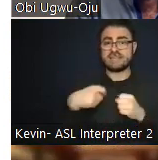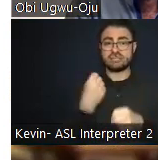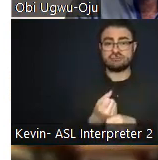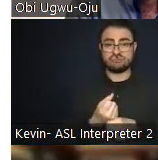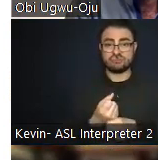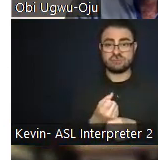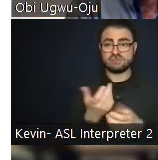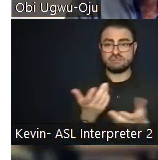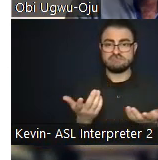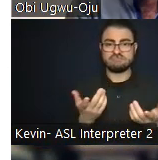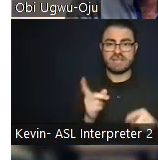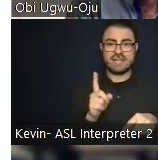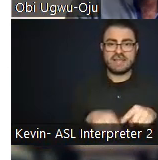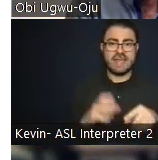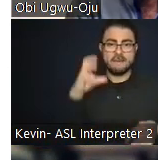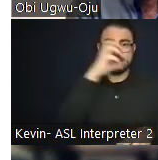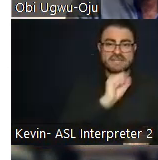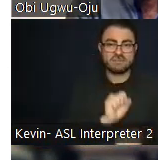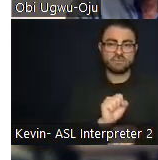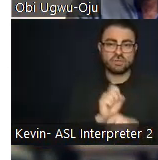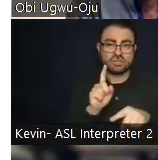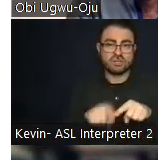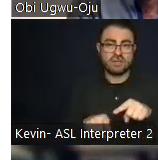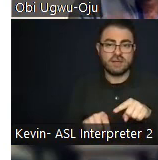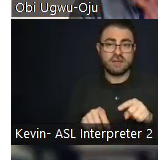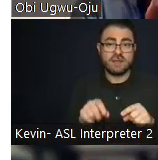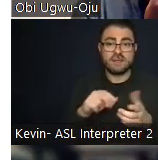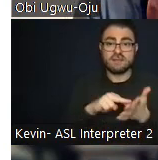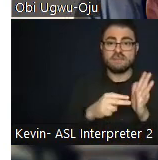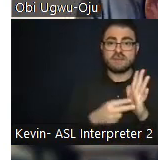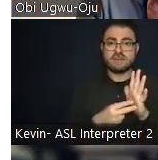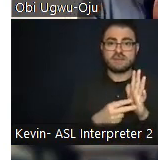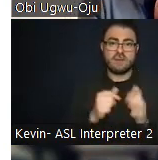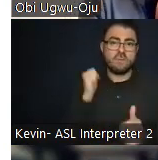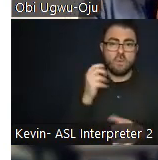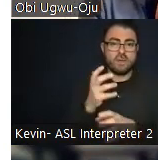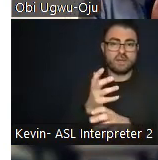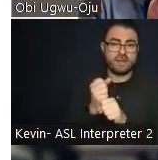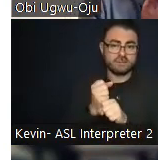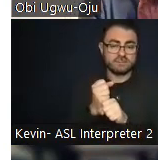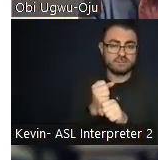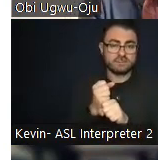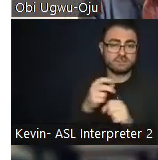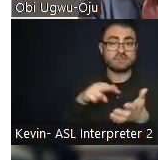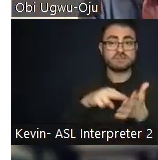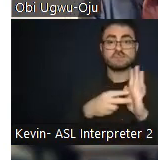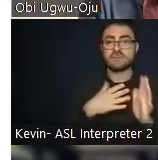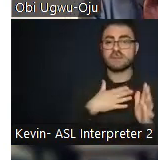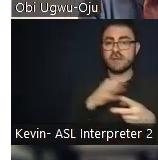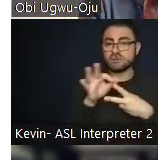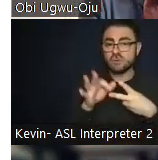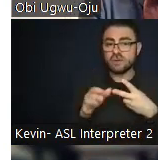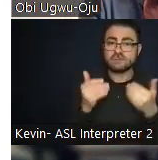I can't miss work or I don't get it. You know, it's just kind of, you know, my choice to be employed or